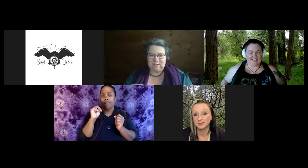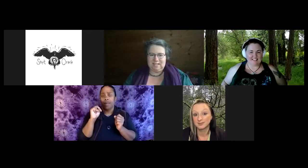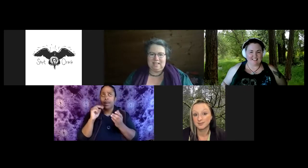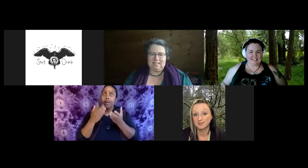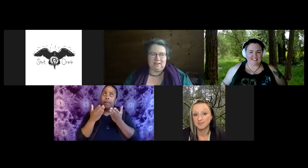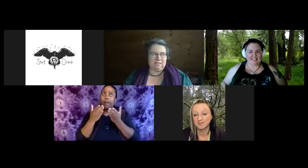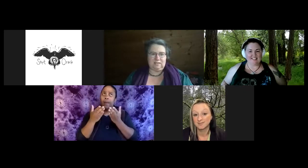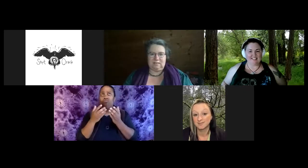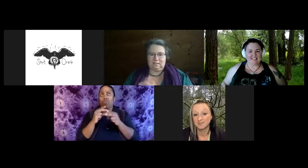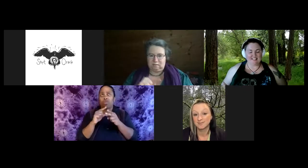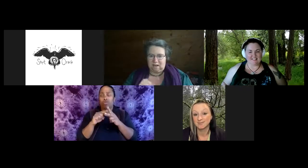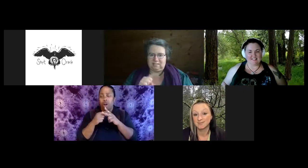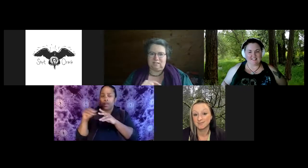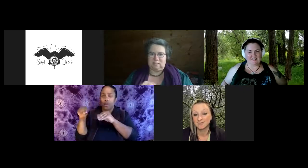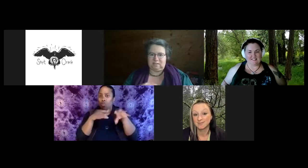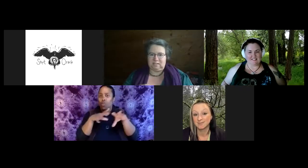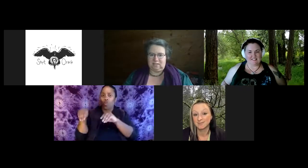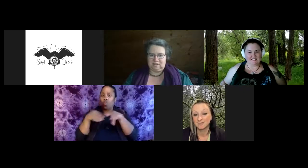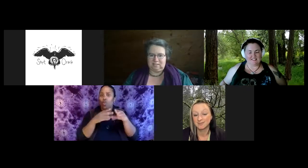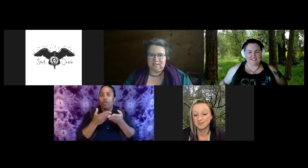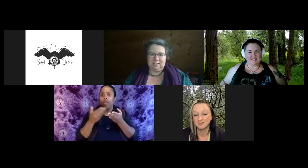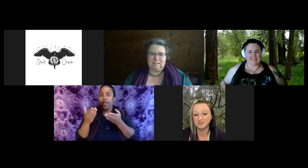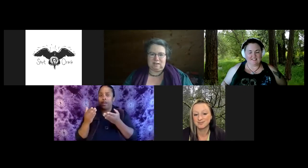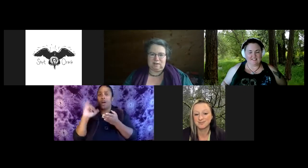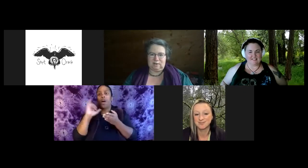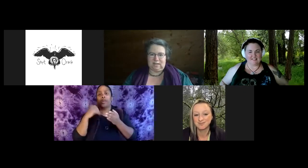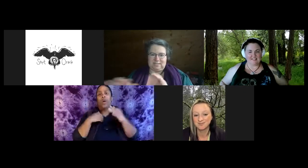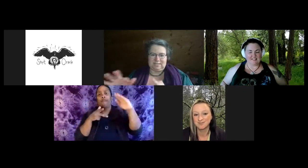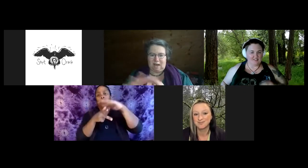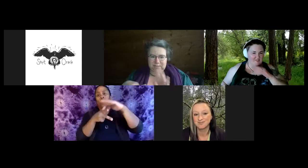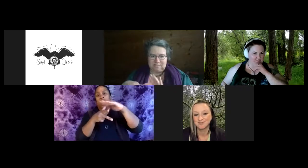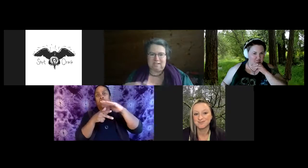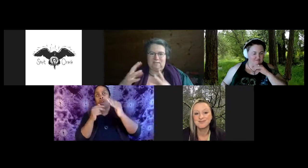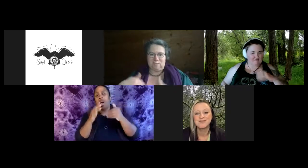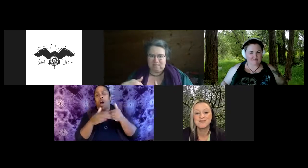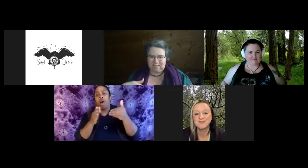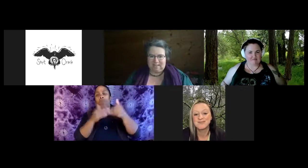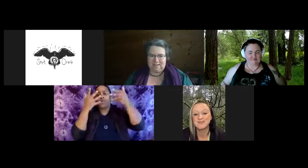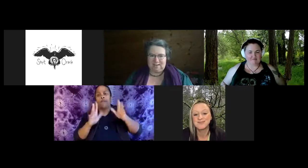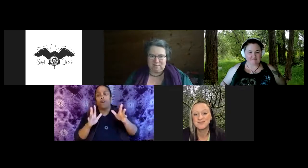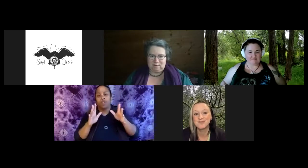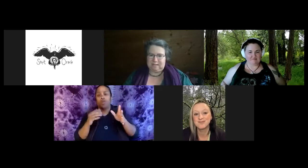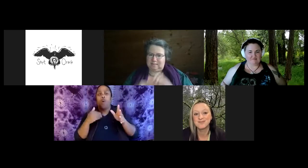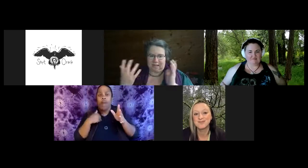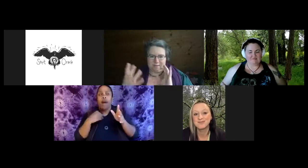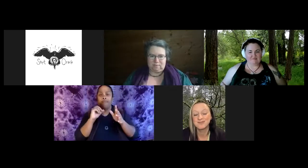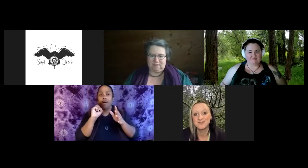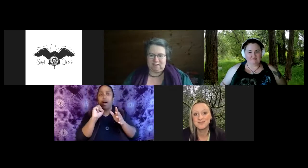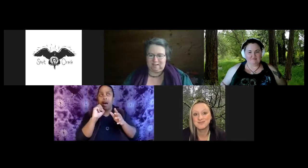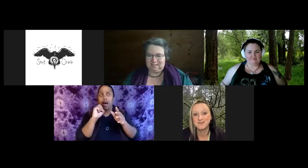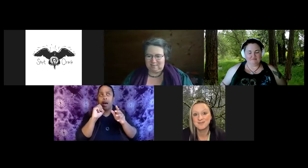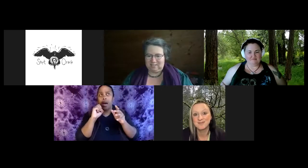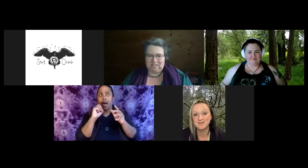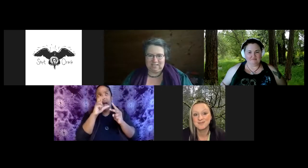things over. And then also there's a garage that's partially finished. So like just options, like even if we rent this out and I need more space, like I can move into